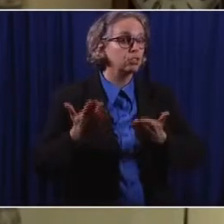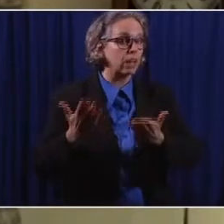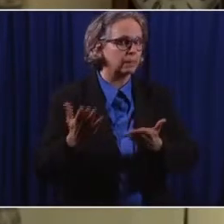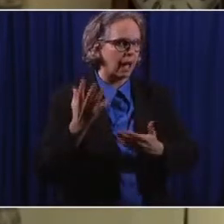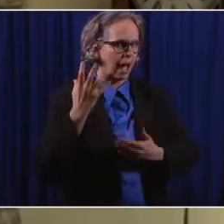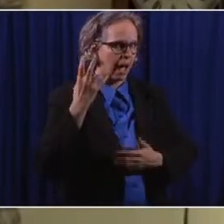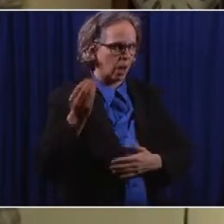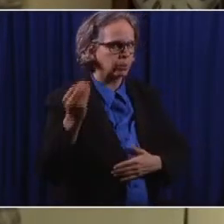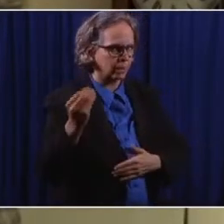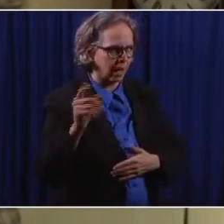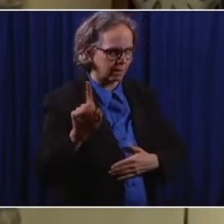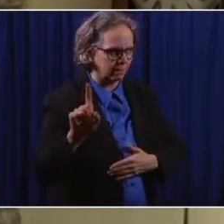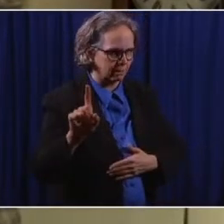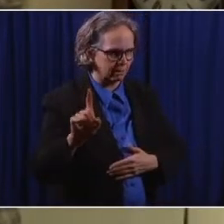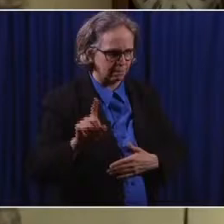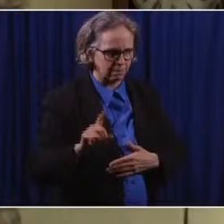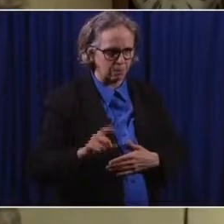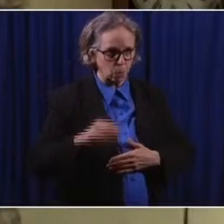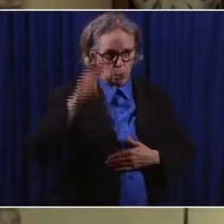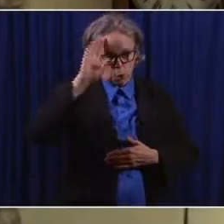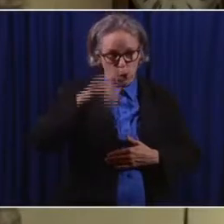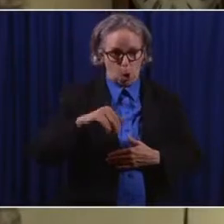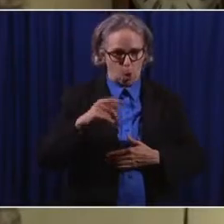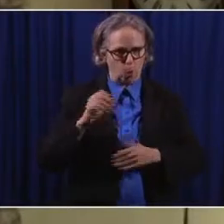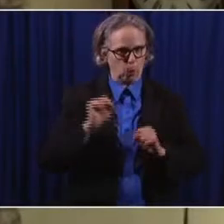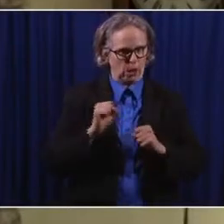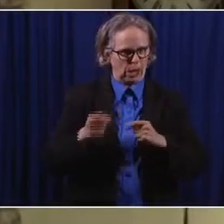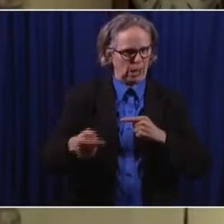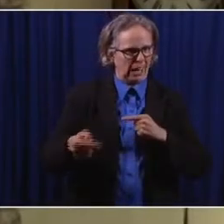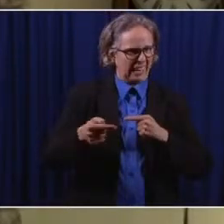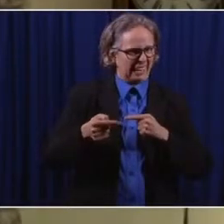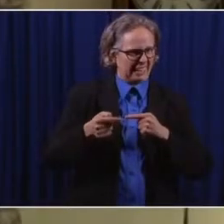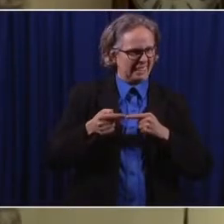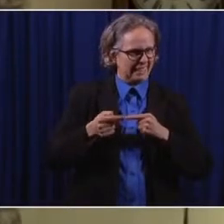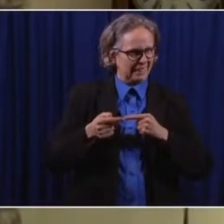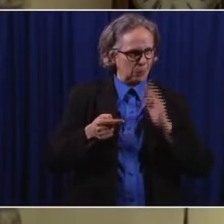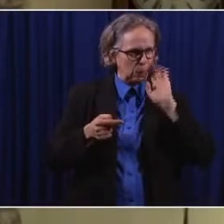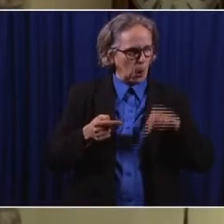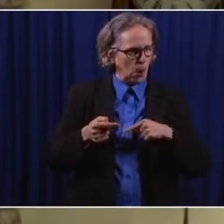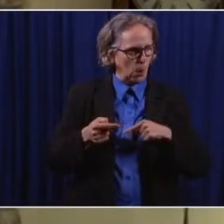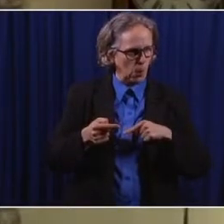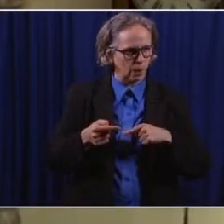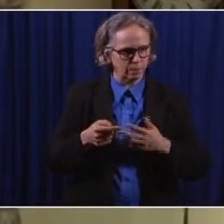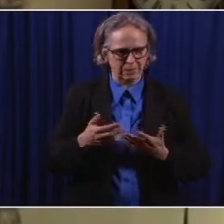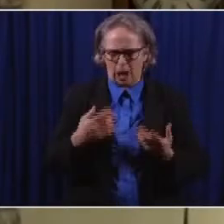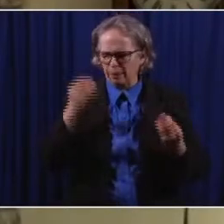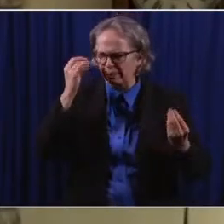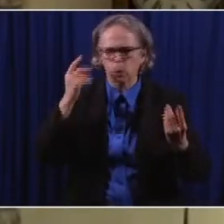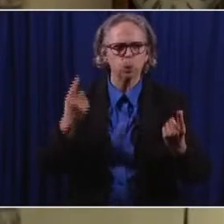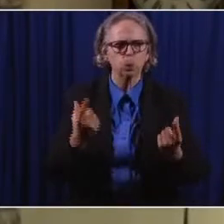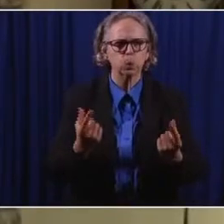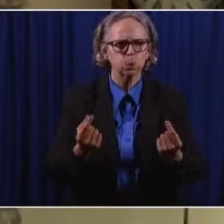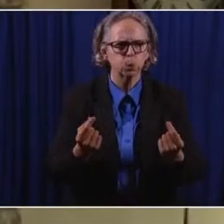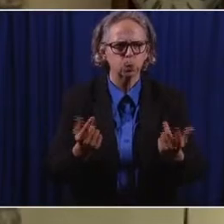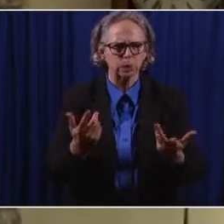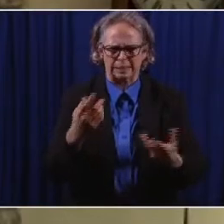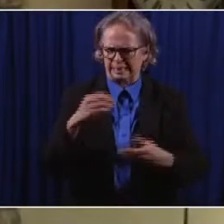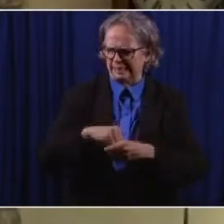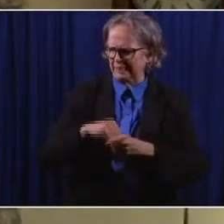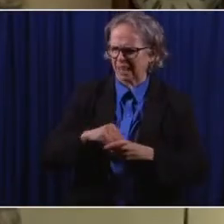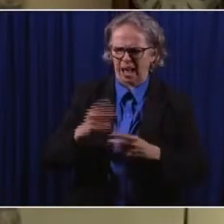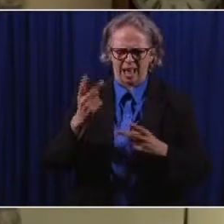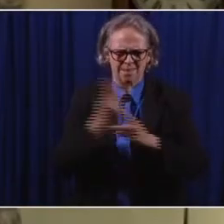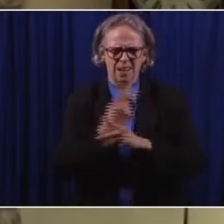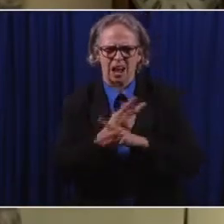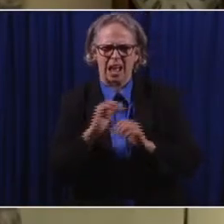eventually, much as we don't want it to come. And so we're now working on how visitation can take place inside. If you have a